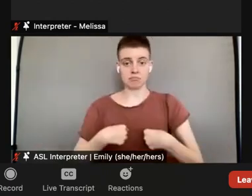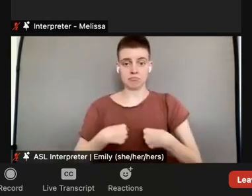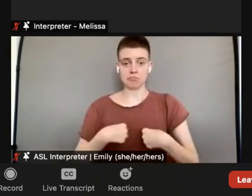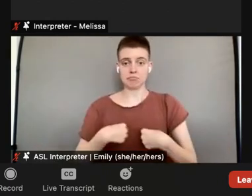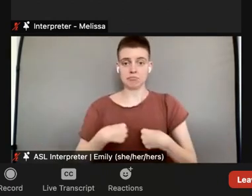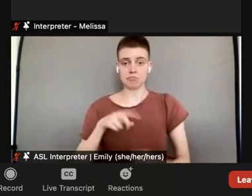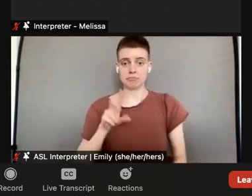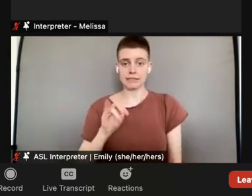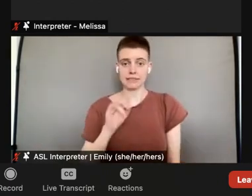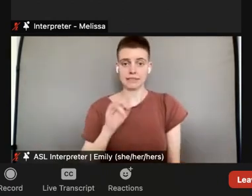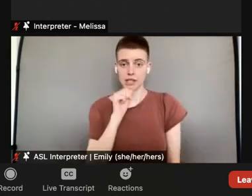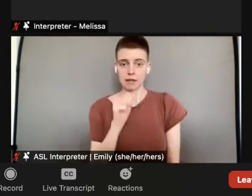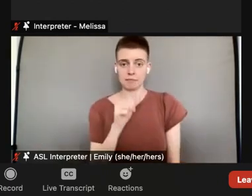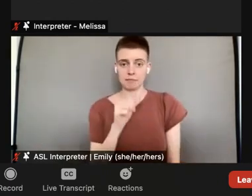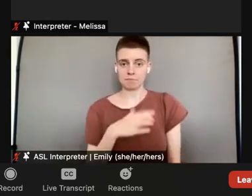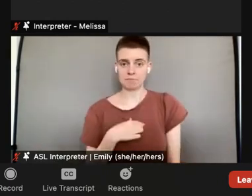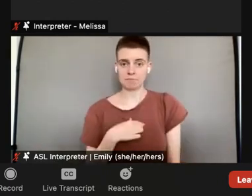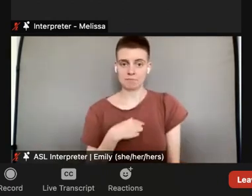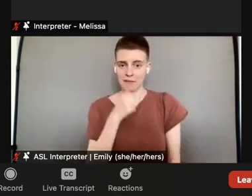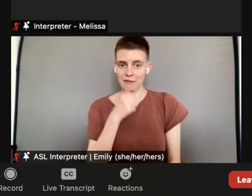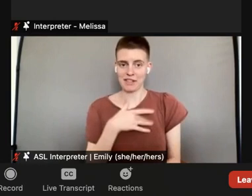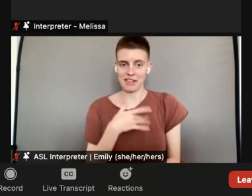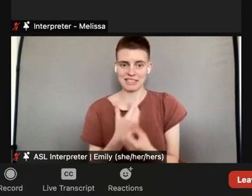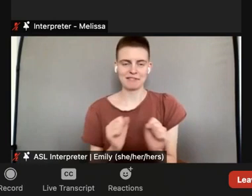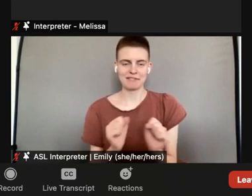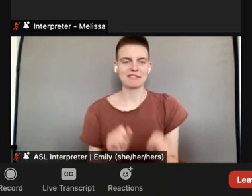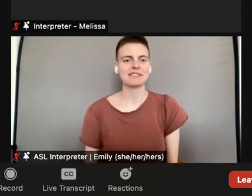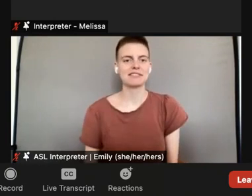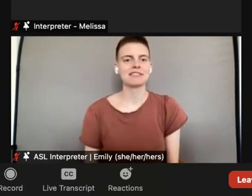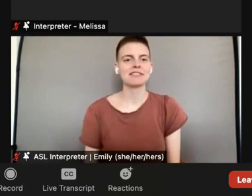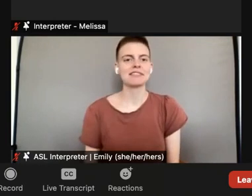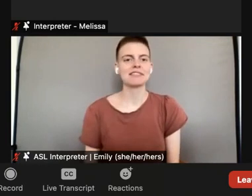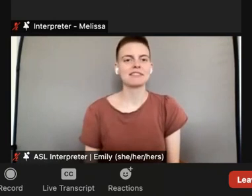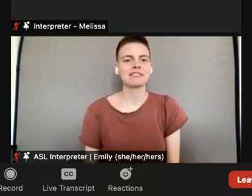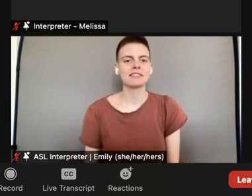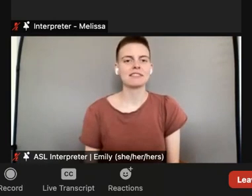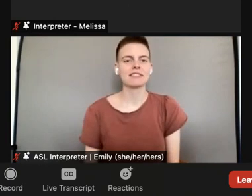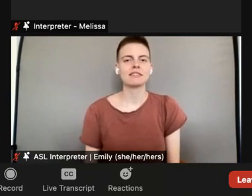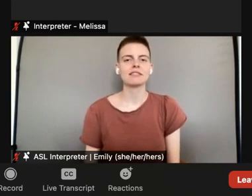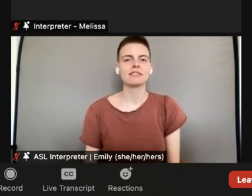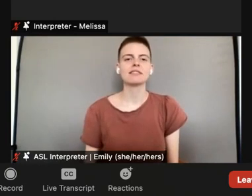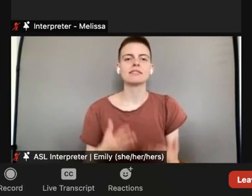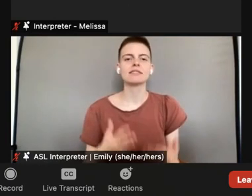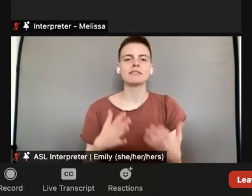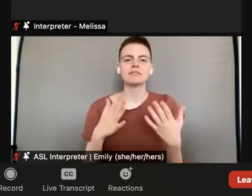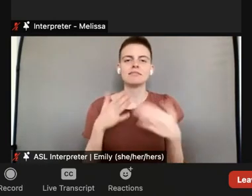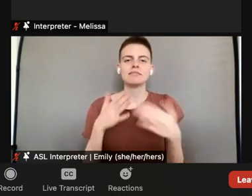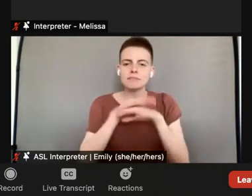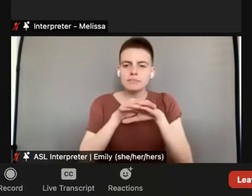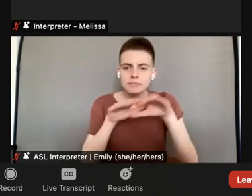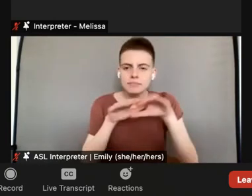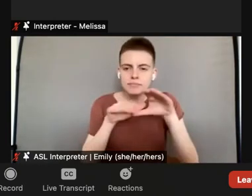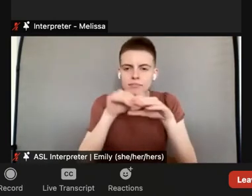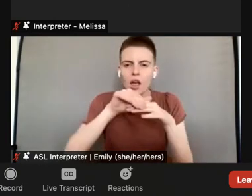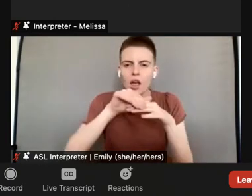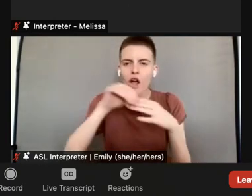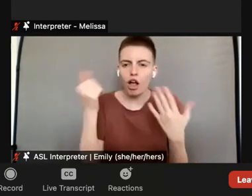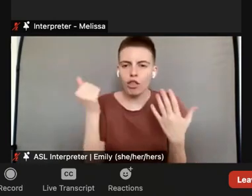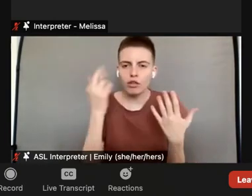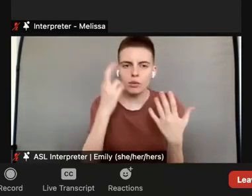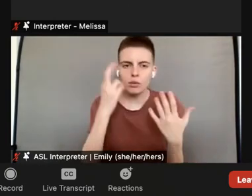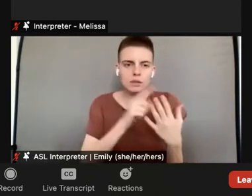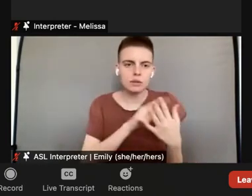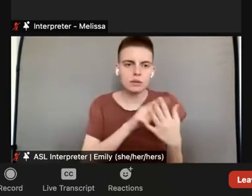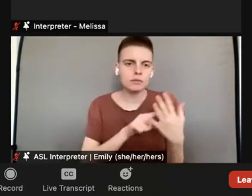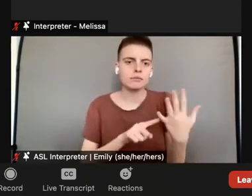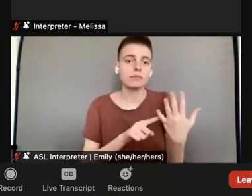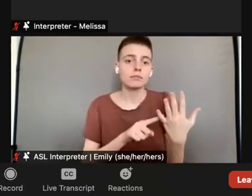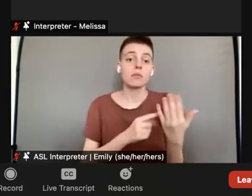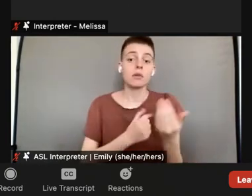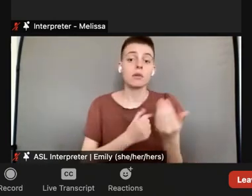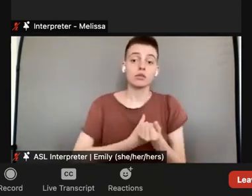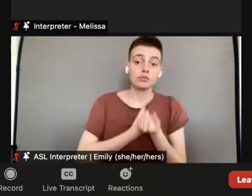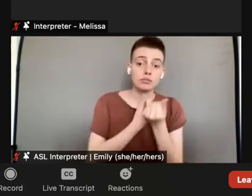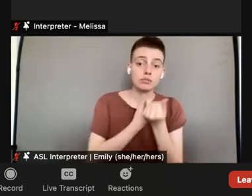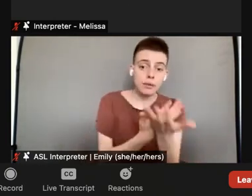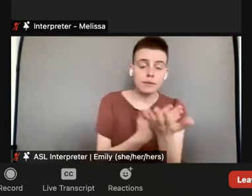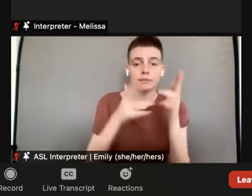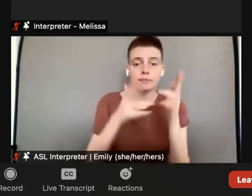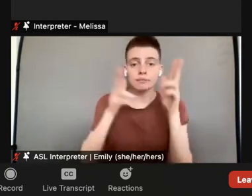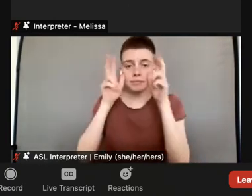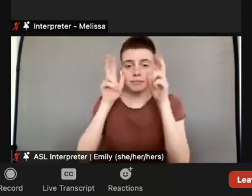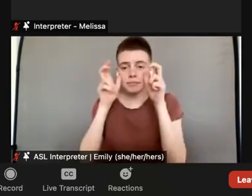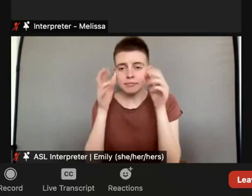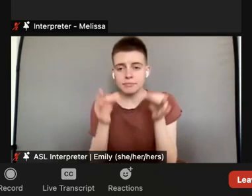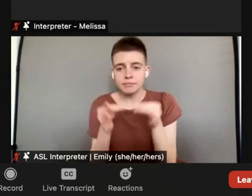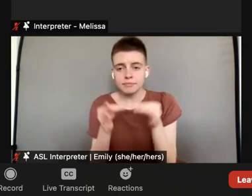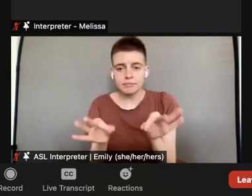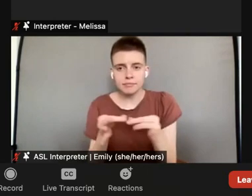volcano. Compounding factors include expressive and receptive language difficulties. So we don't really always know what